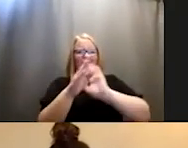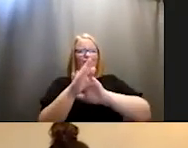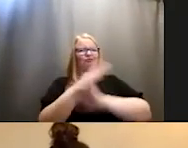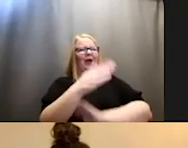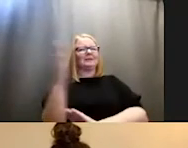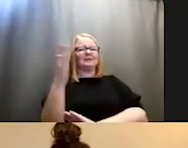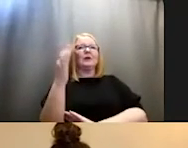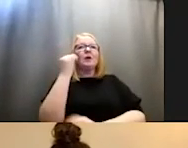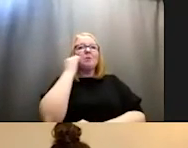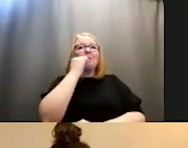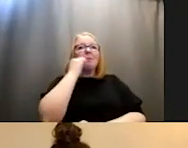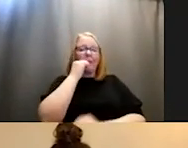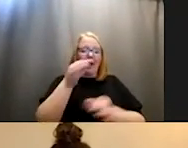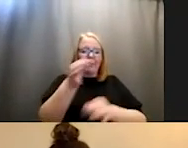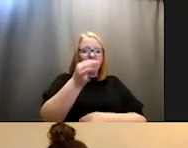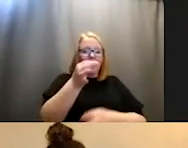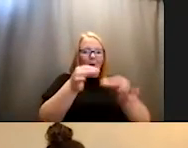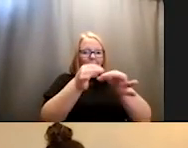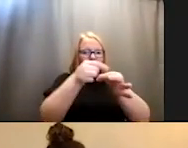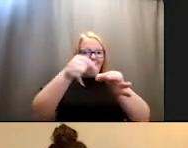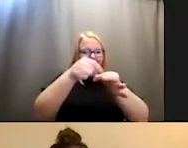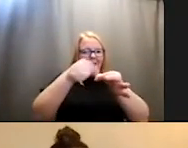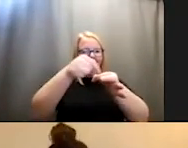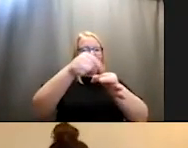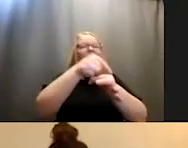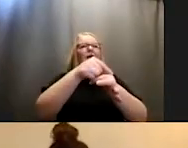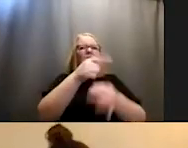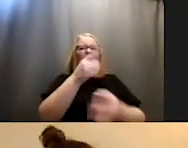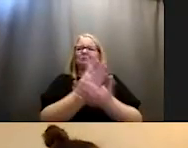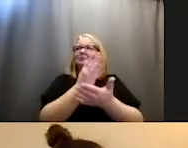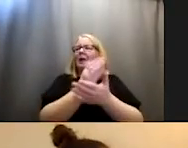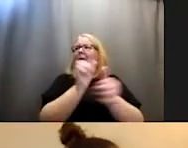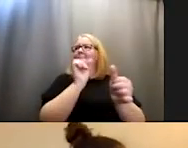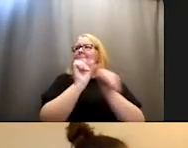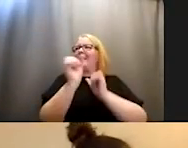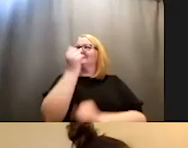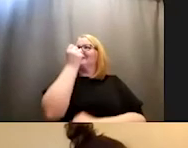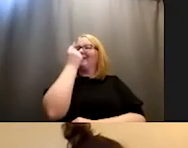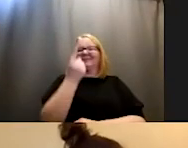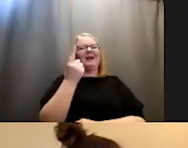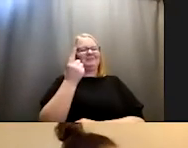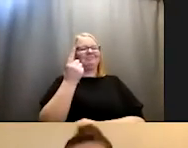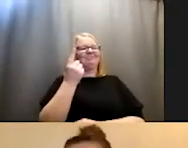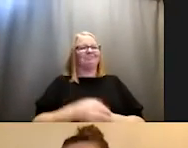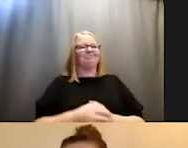daisy on it. And Quant herself declared that this was the best idea that she ever had. I actually